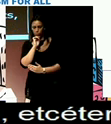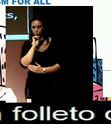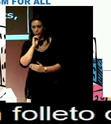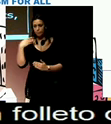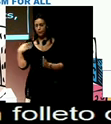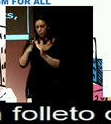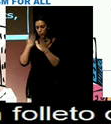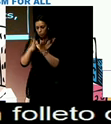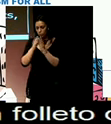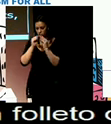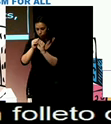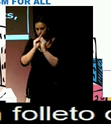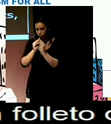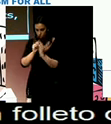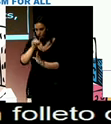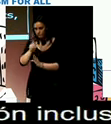carried out a brochure